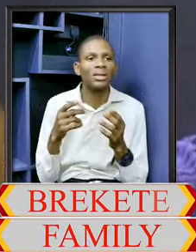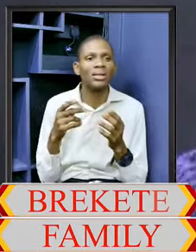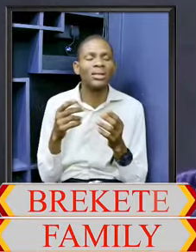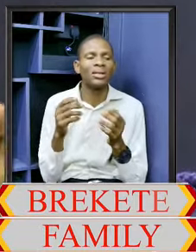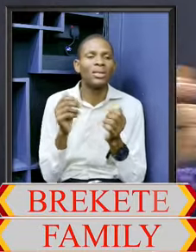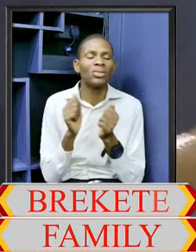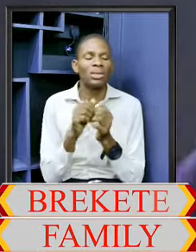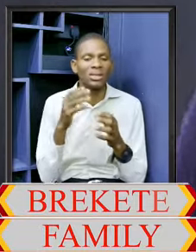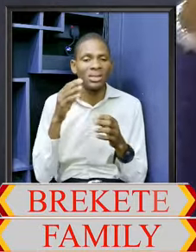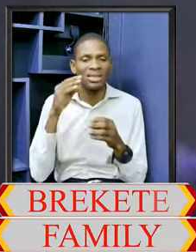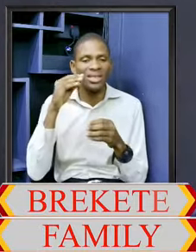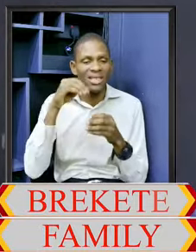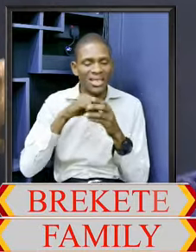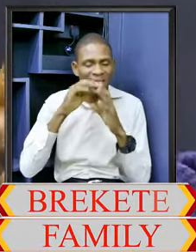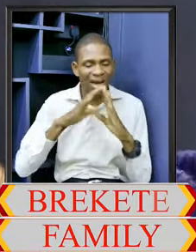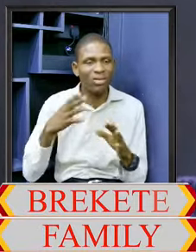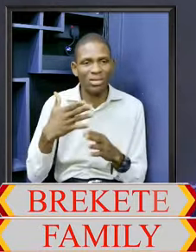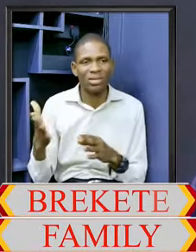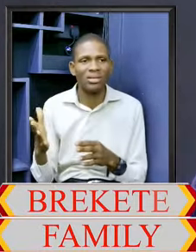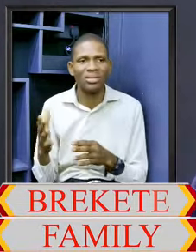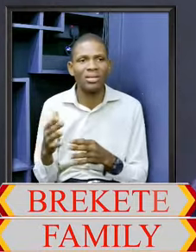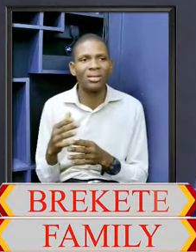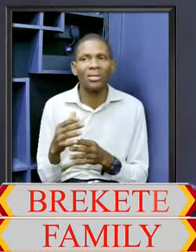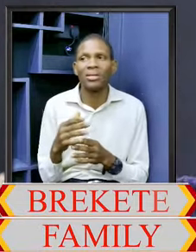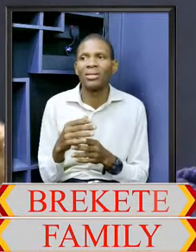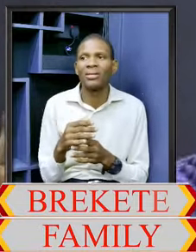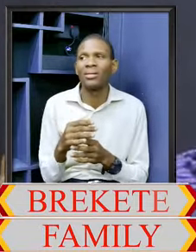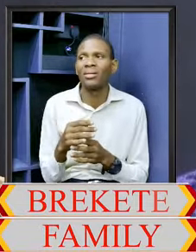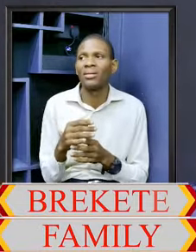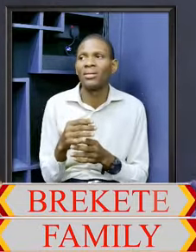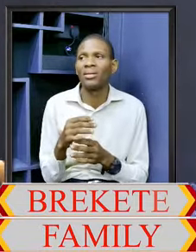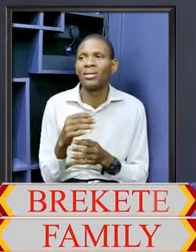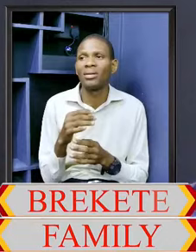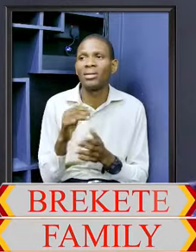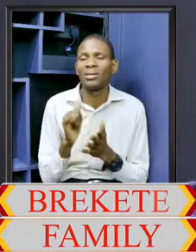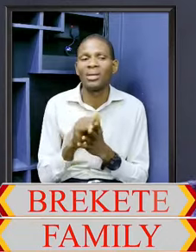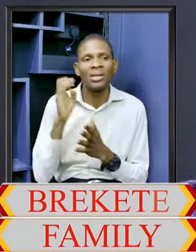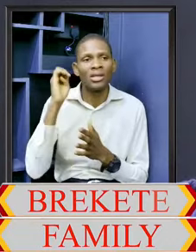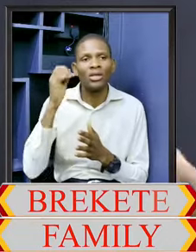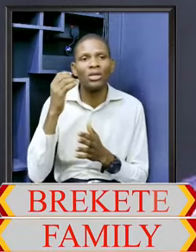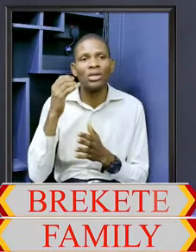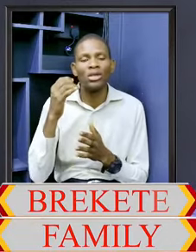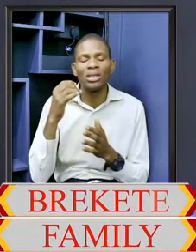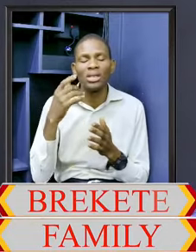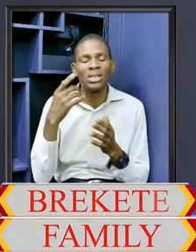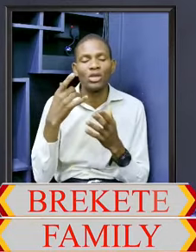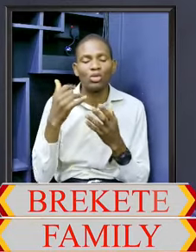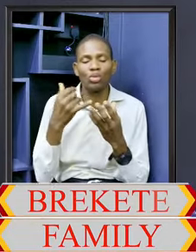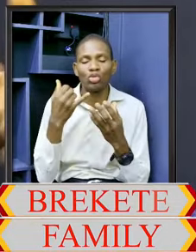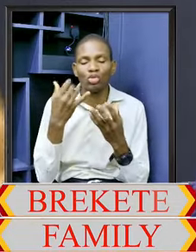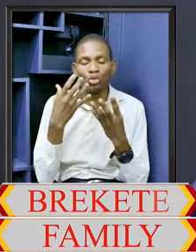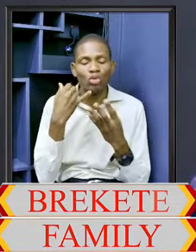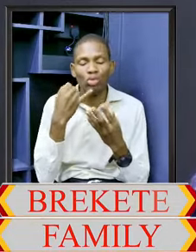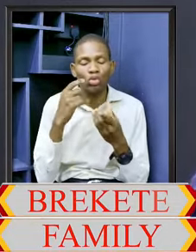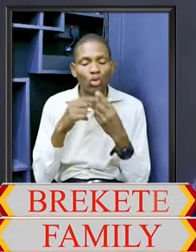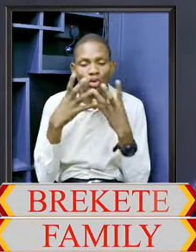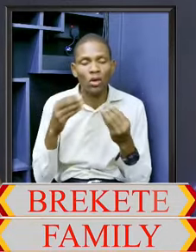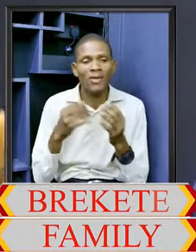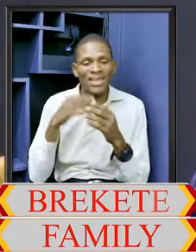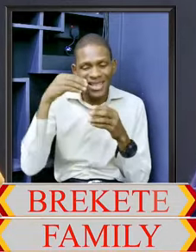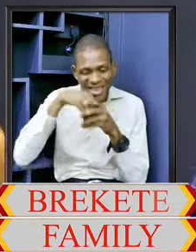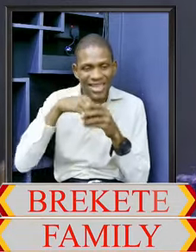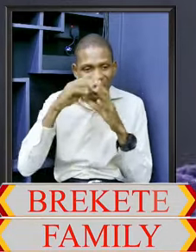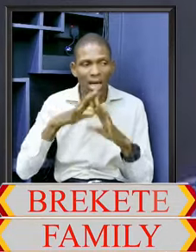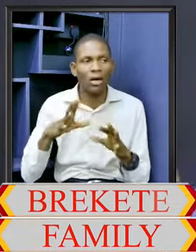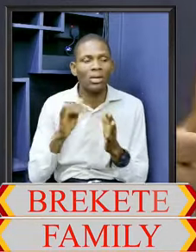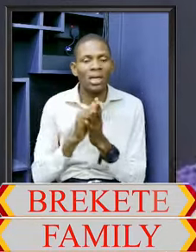not quoting him verbatim, yes, but I'm just trying to remember some of the things he said. That it's supposed to be an in-house matter. So the ordinary president should